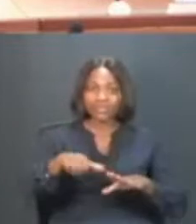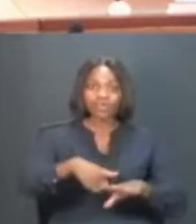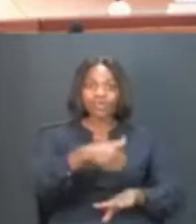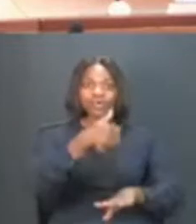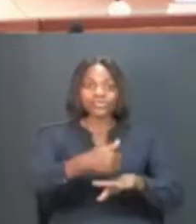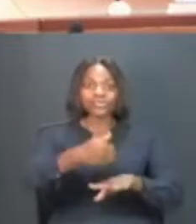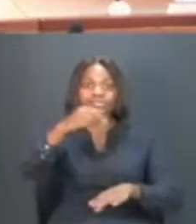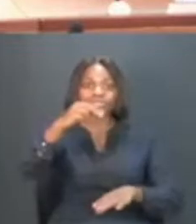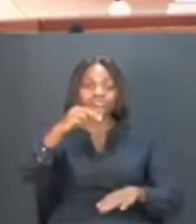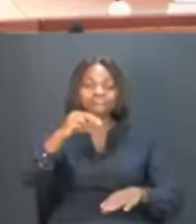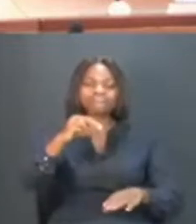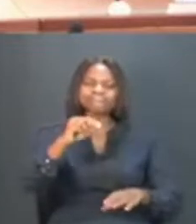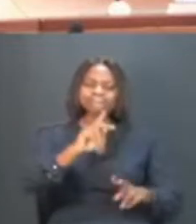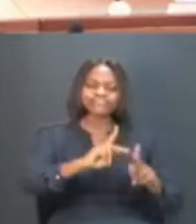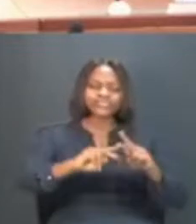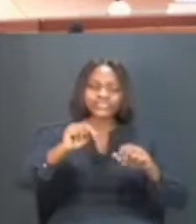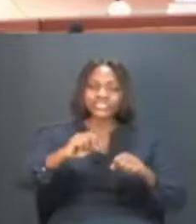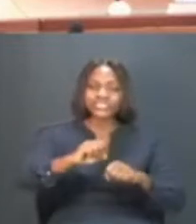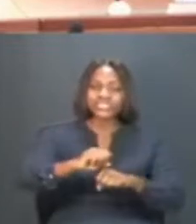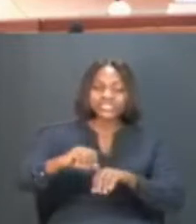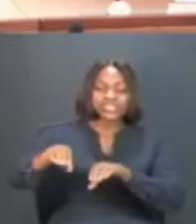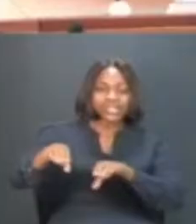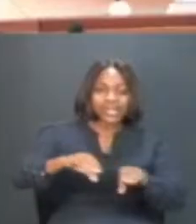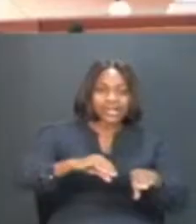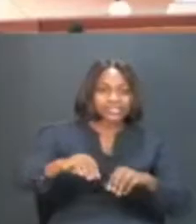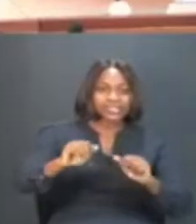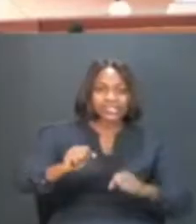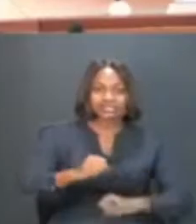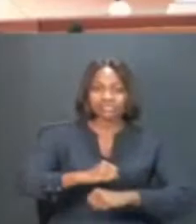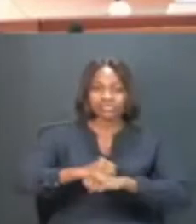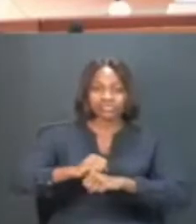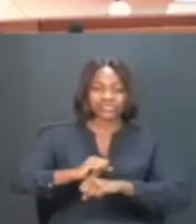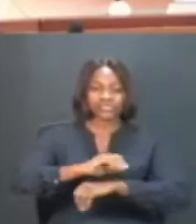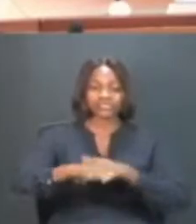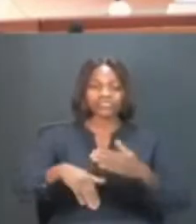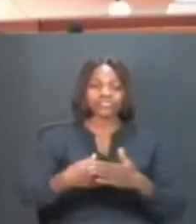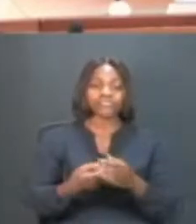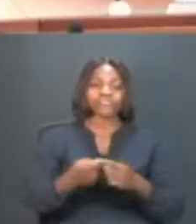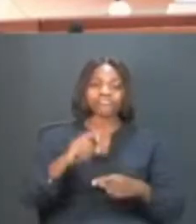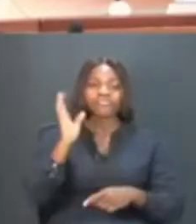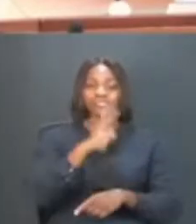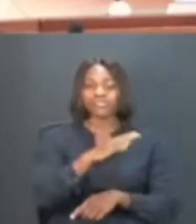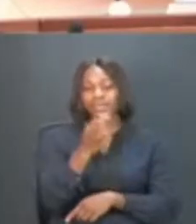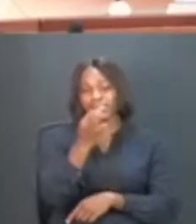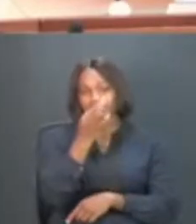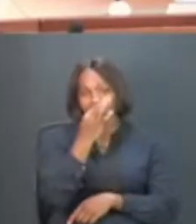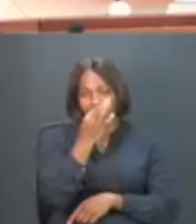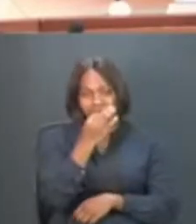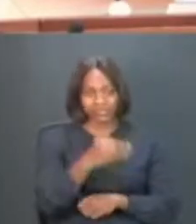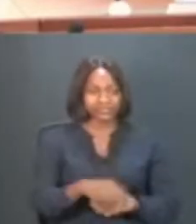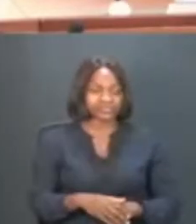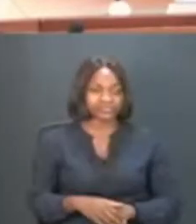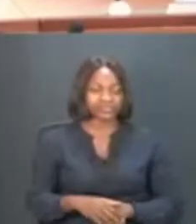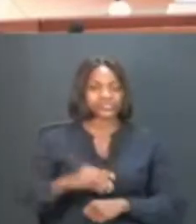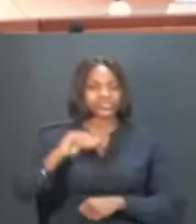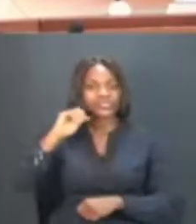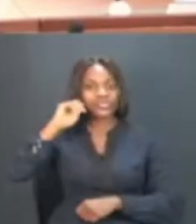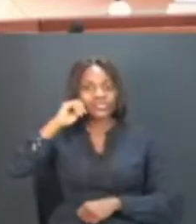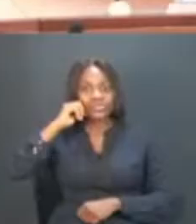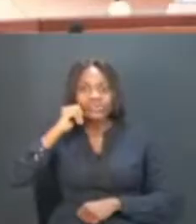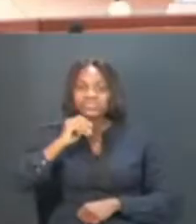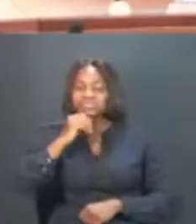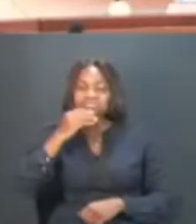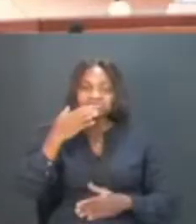and doing and protect all of us from unwholesome food. Our tomatoes is not